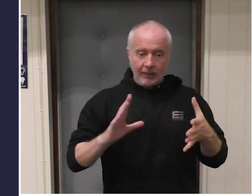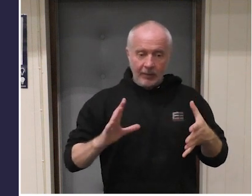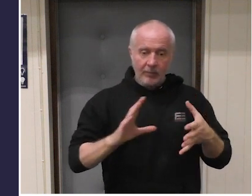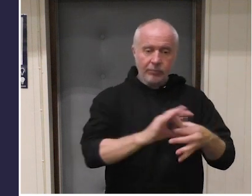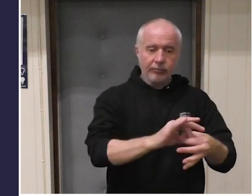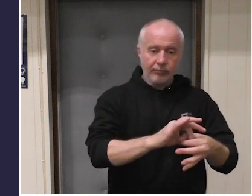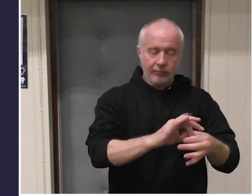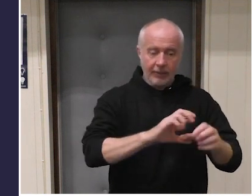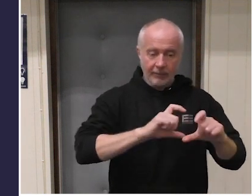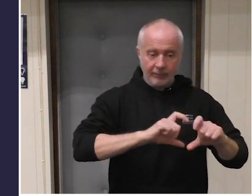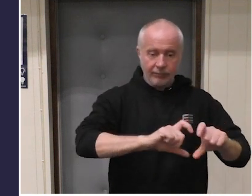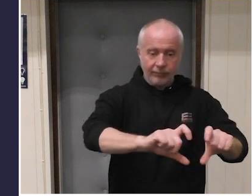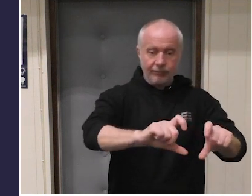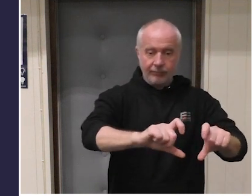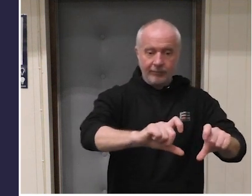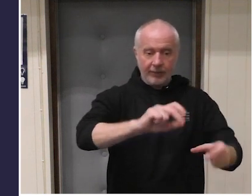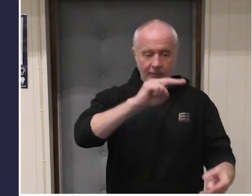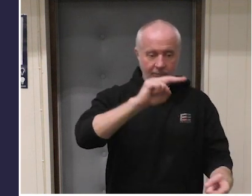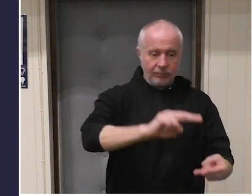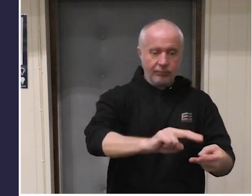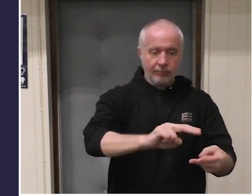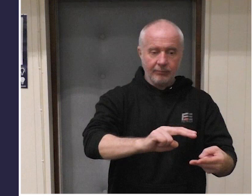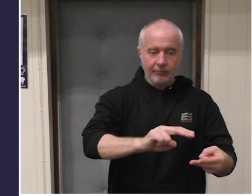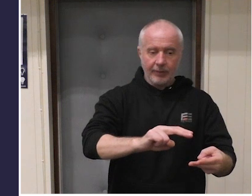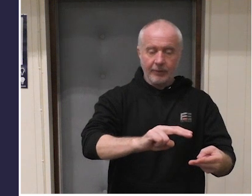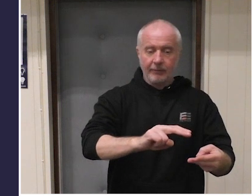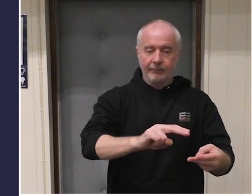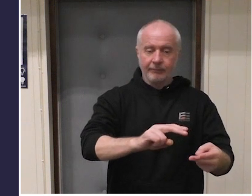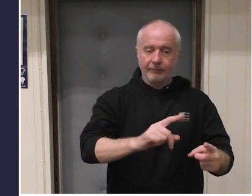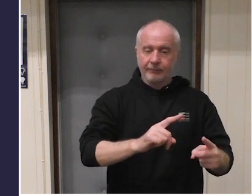allows it to be stabilized. So it can decrease its energy.